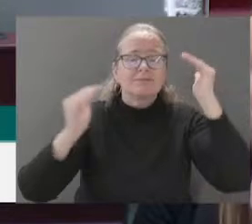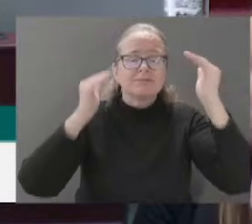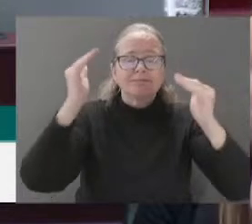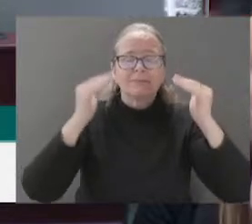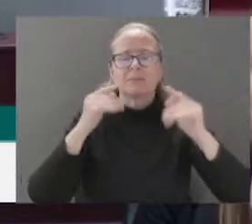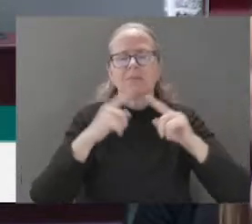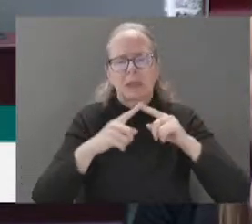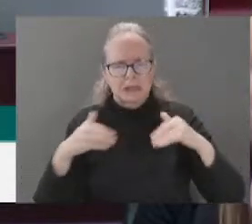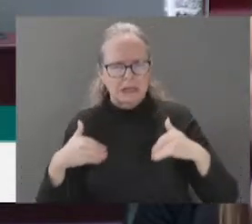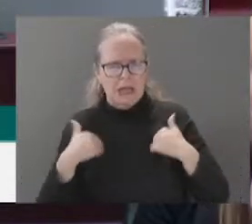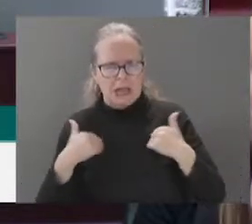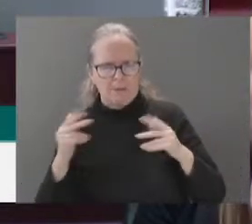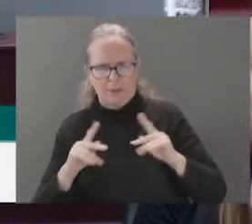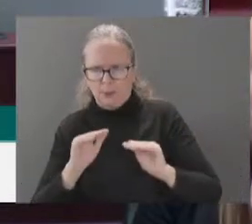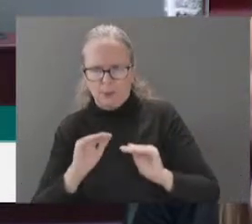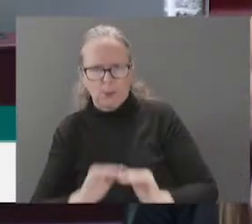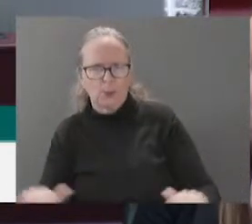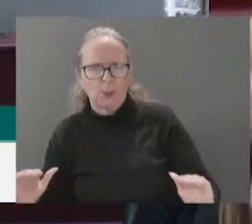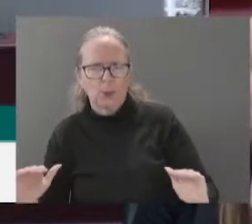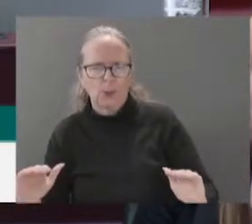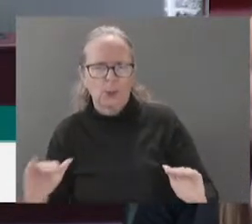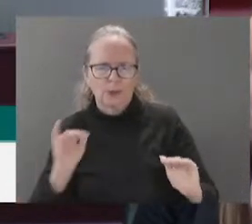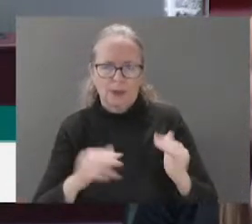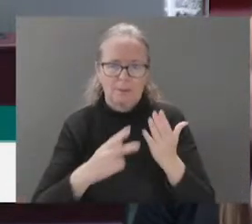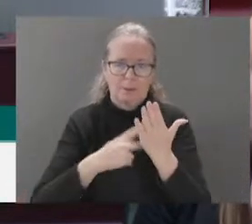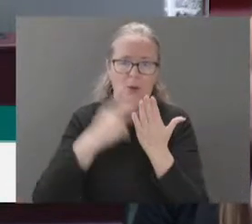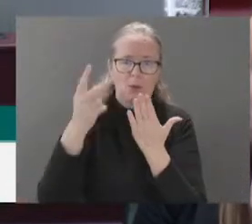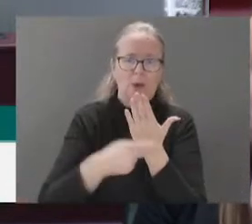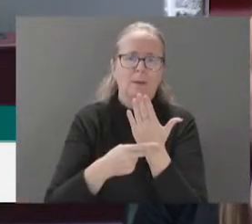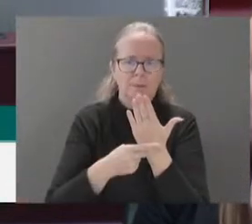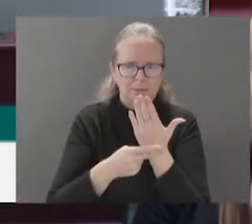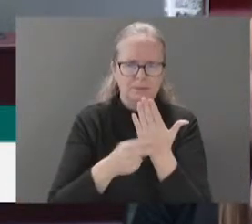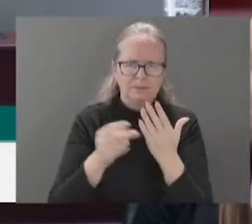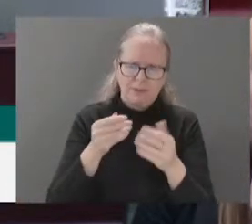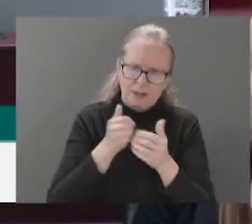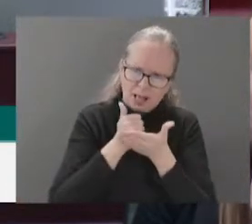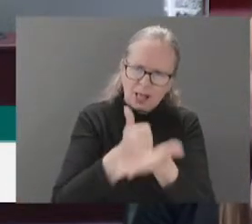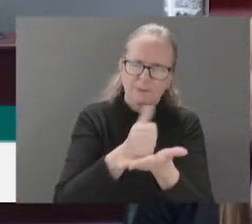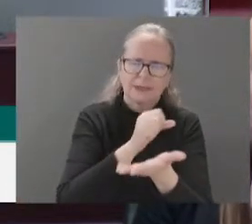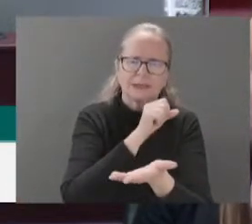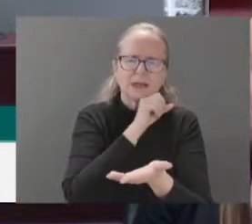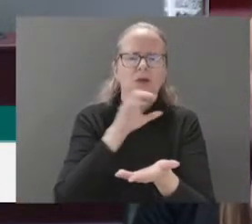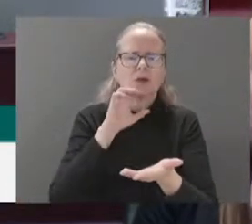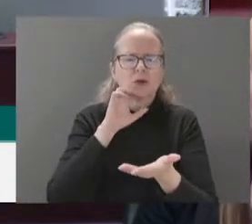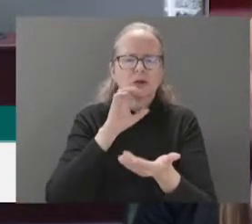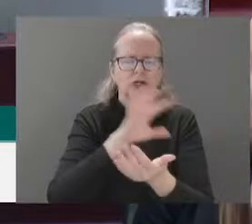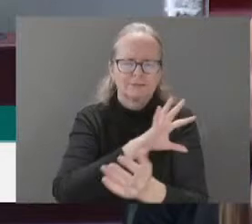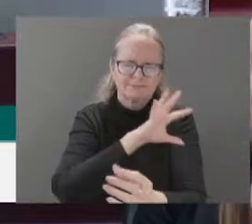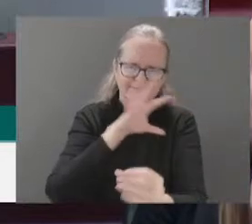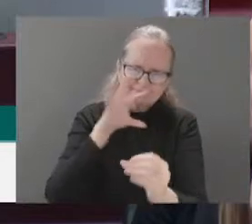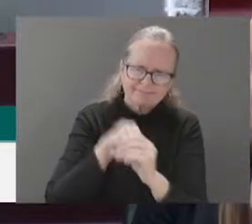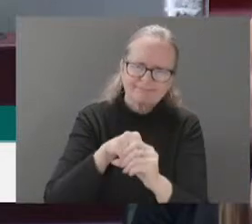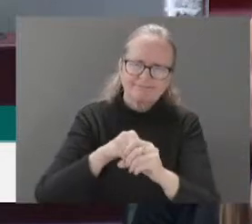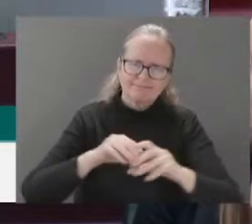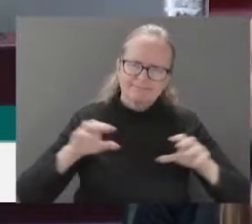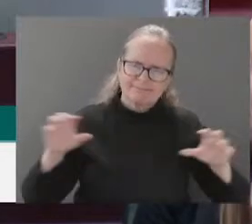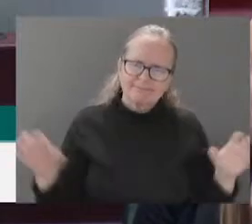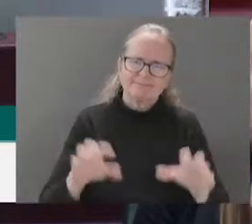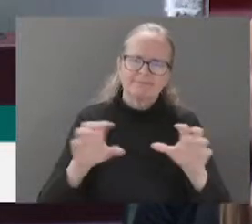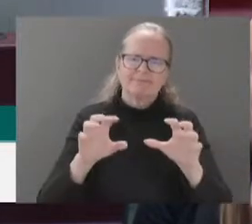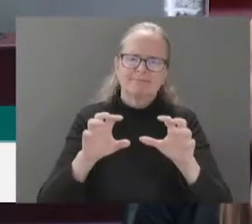seniors stay active and engaged reducing their risk of developing chronic conditions and improving their overall quality of life